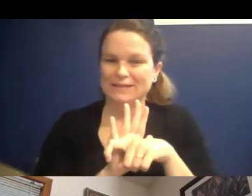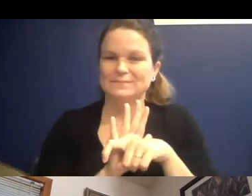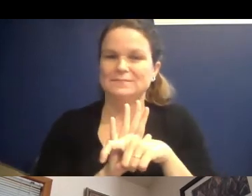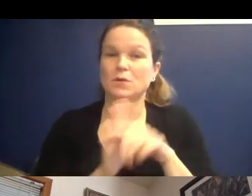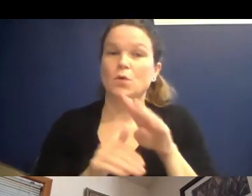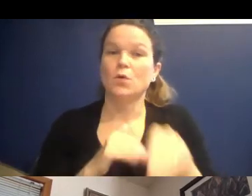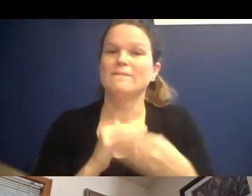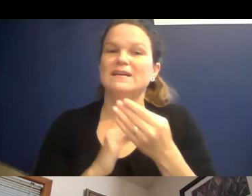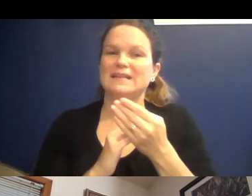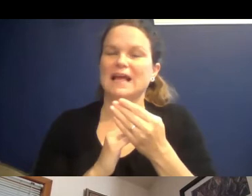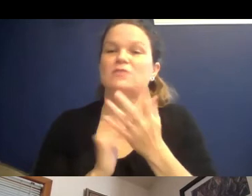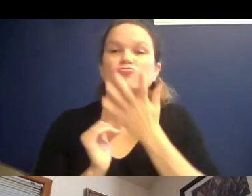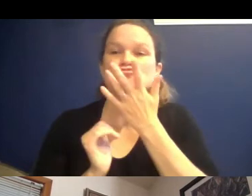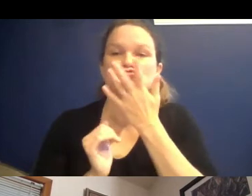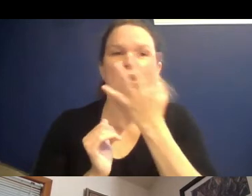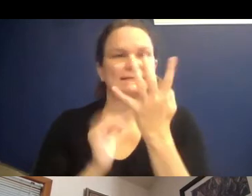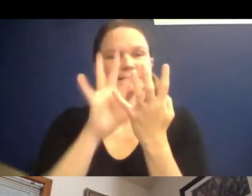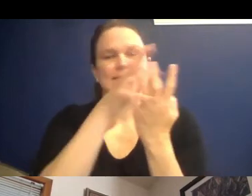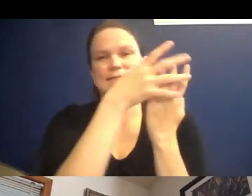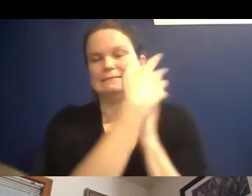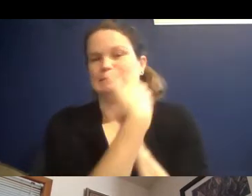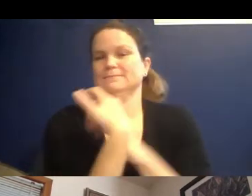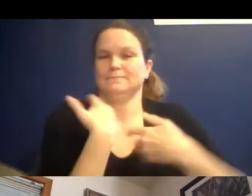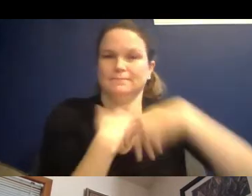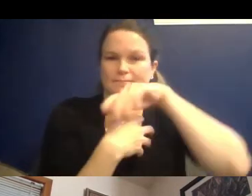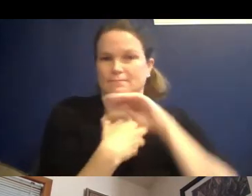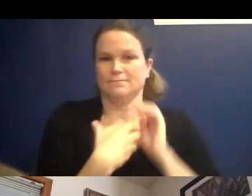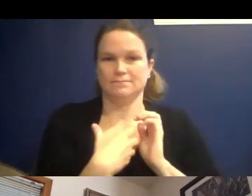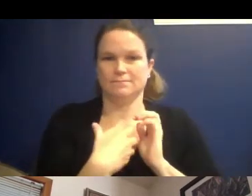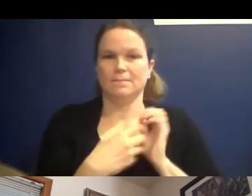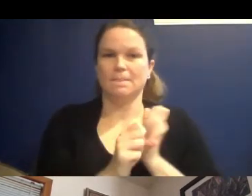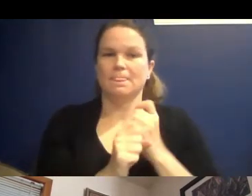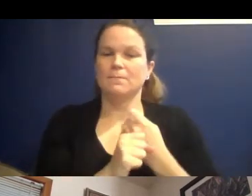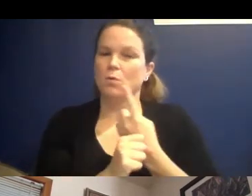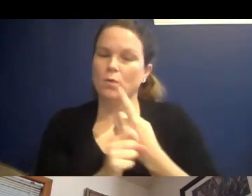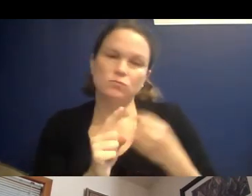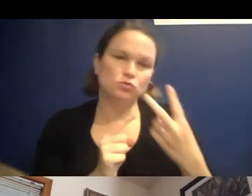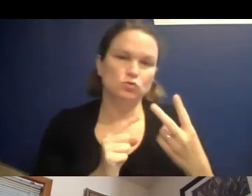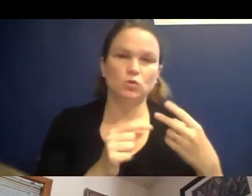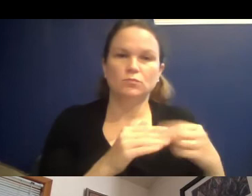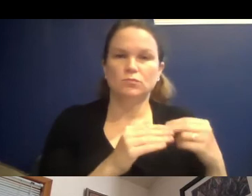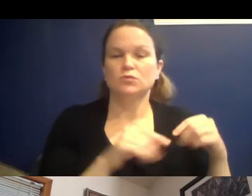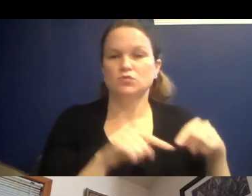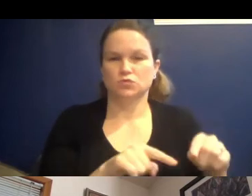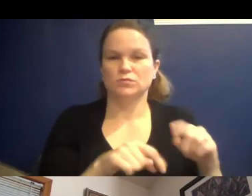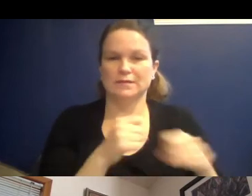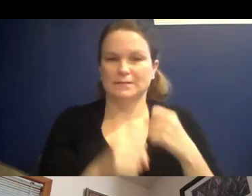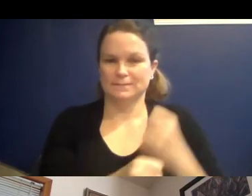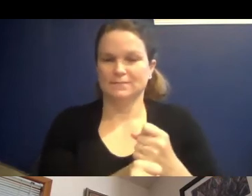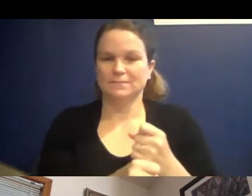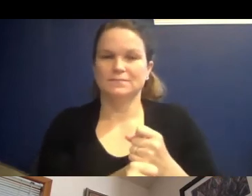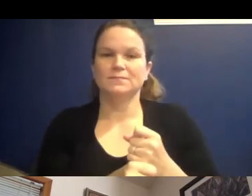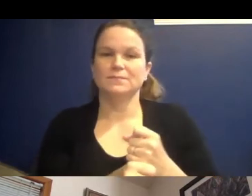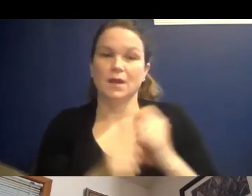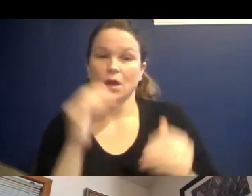by the day. They produce 1 or 2 broods a year, overwintering as caterpillars, and adults appear in late summer